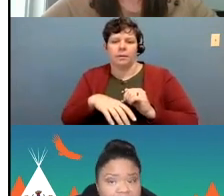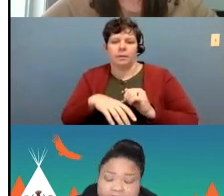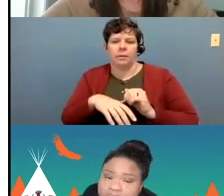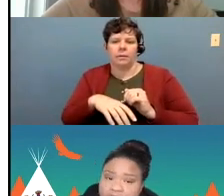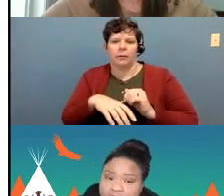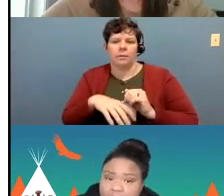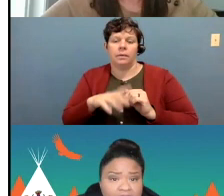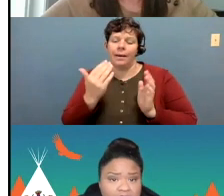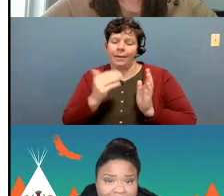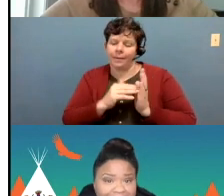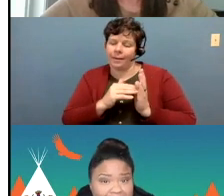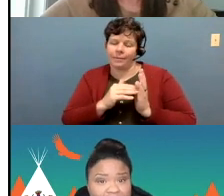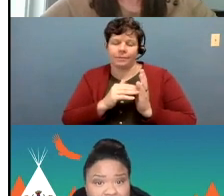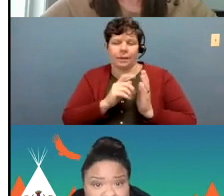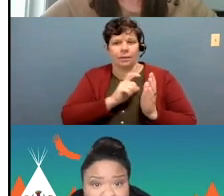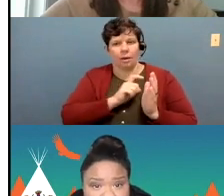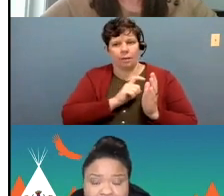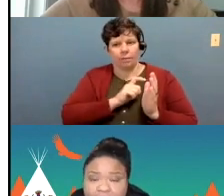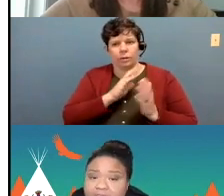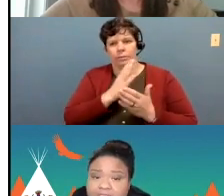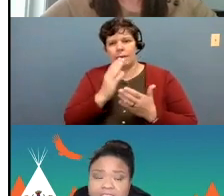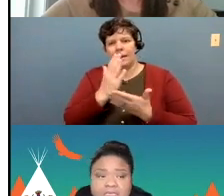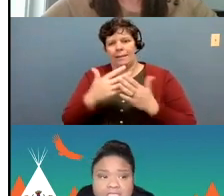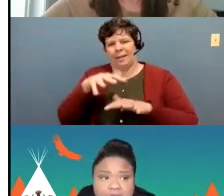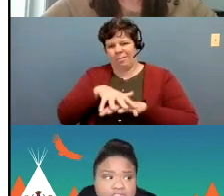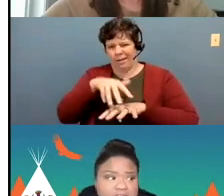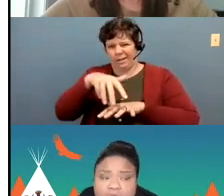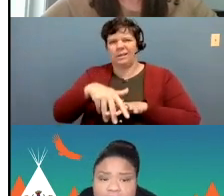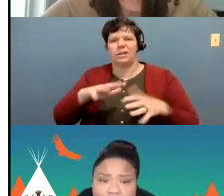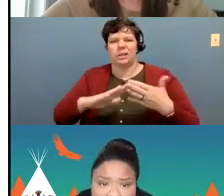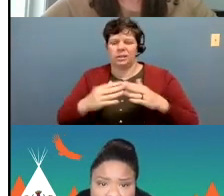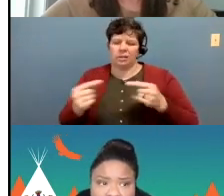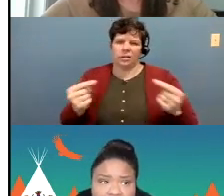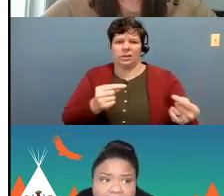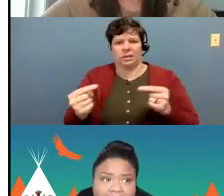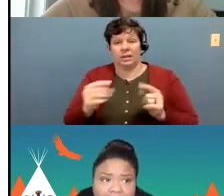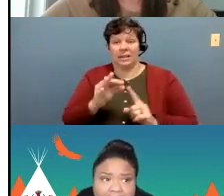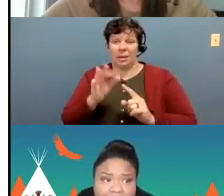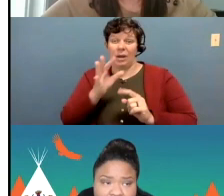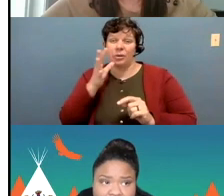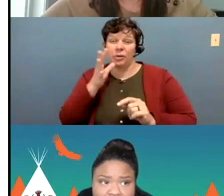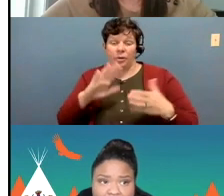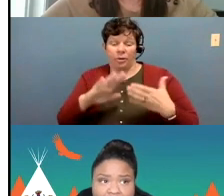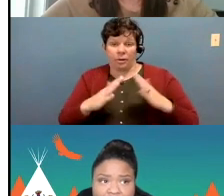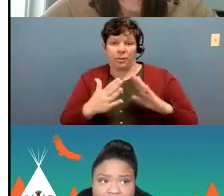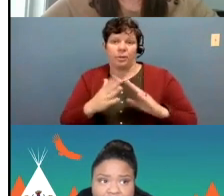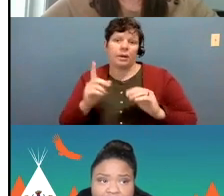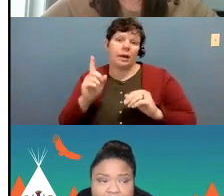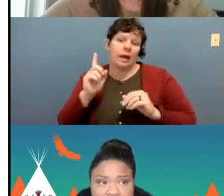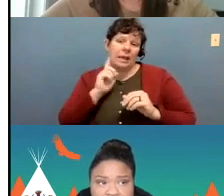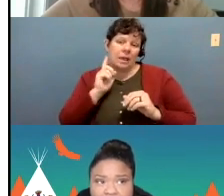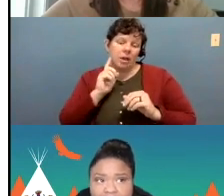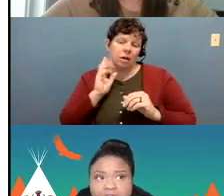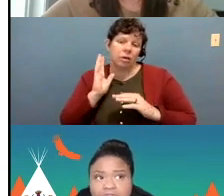tumultuous relationship between law enforcement and some of our Indigenous communities, especially in rural places. I hear,